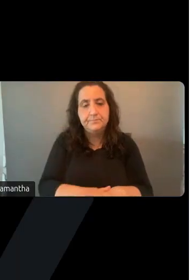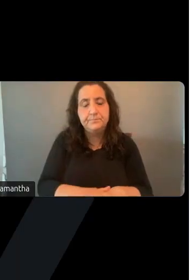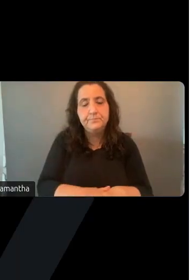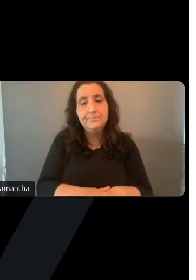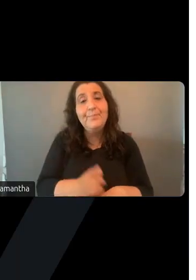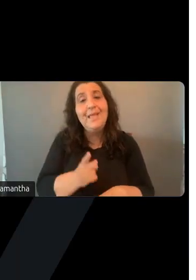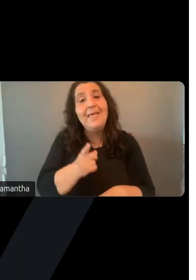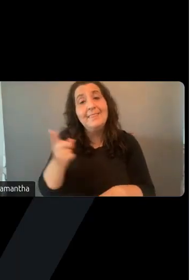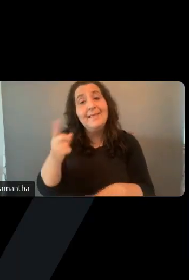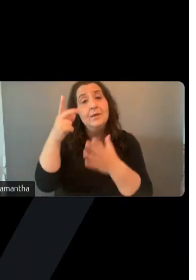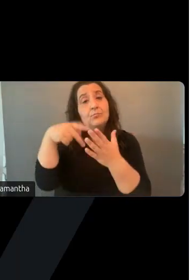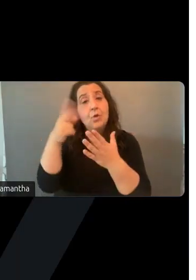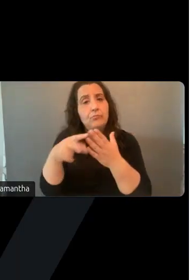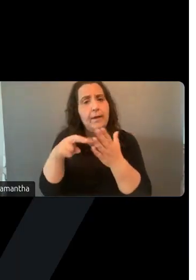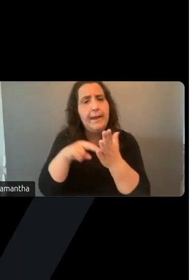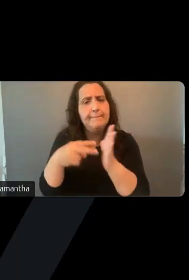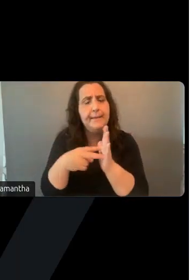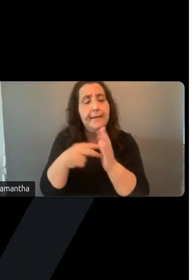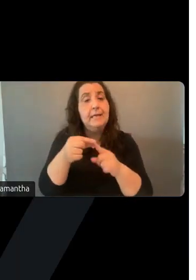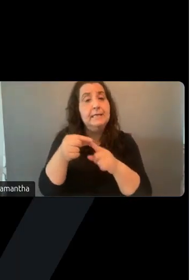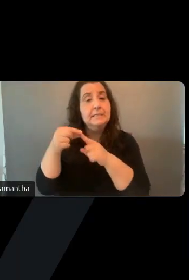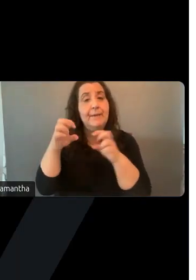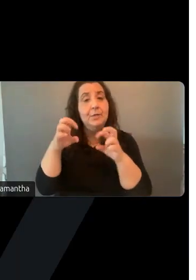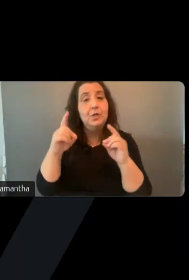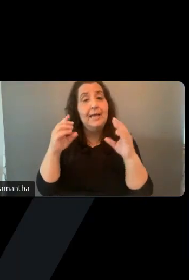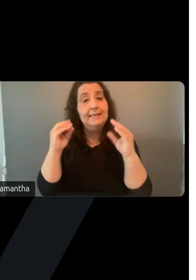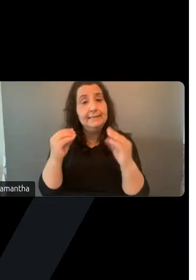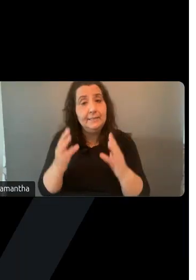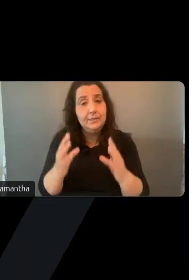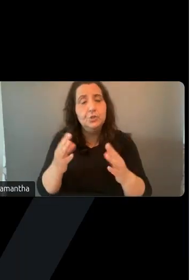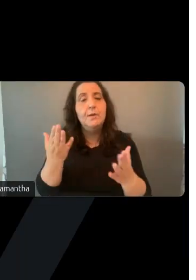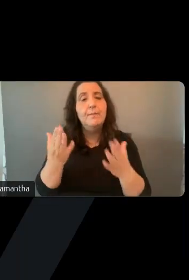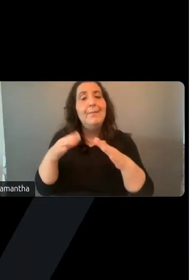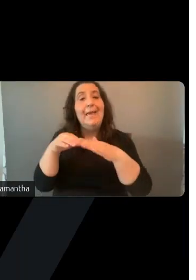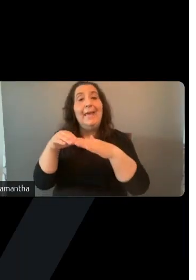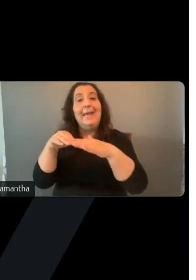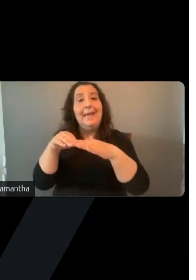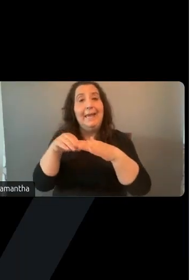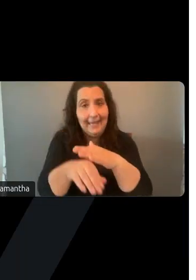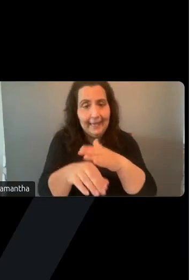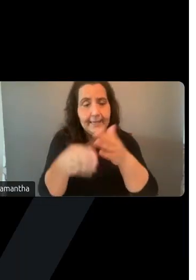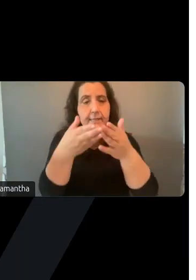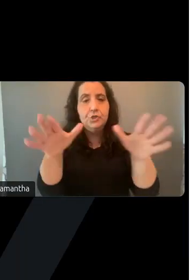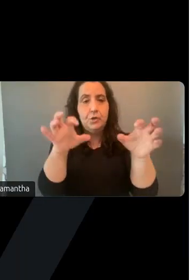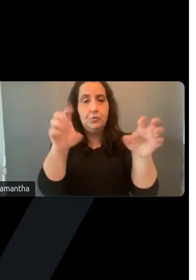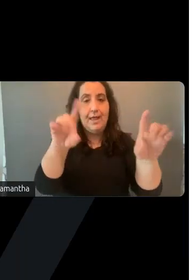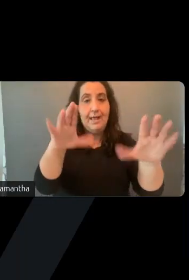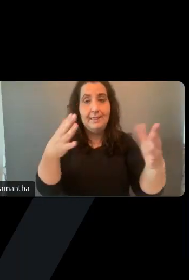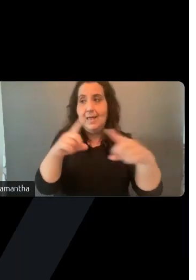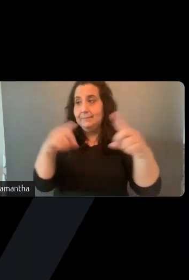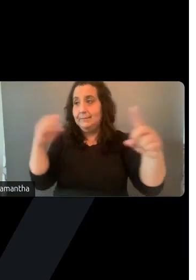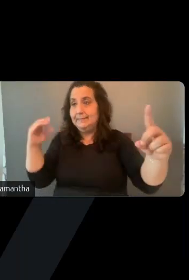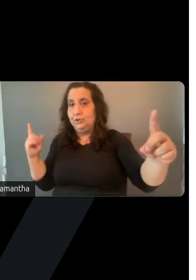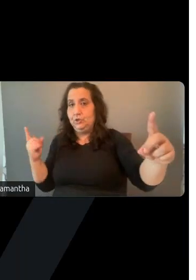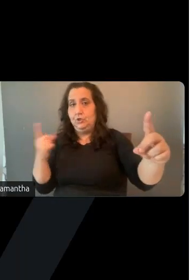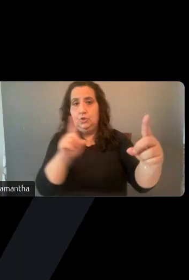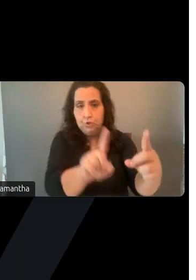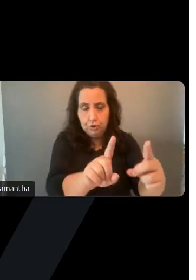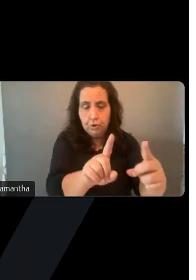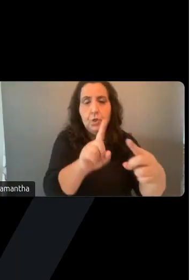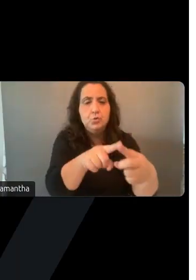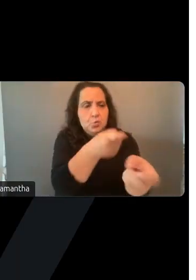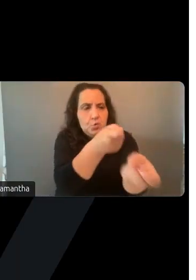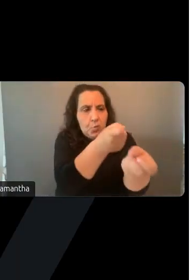is a program where a special education teacher may push into general education classes to support groups of students.